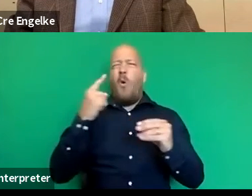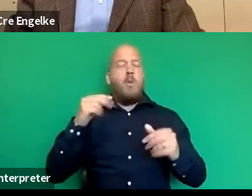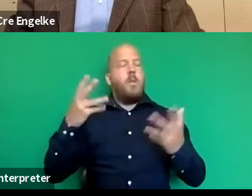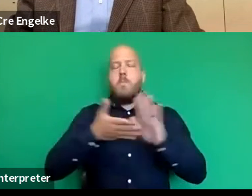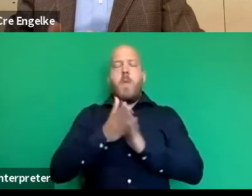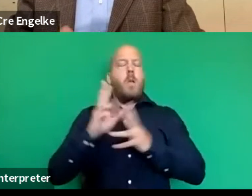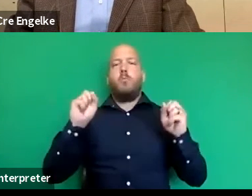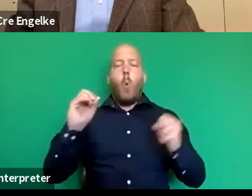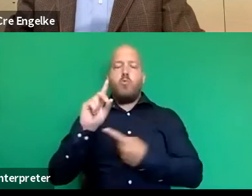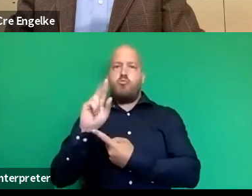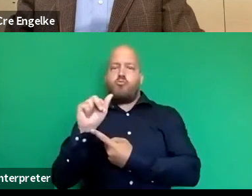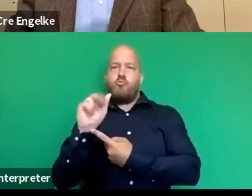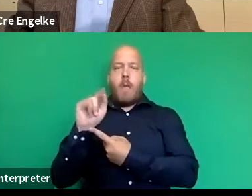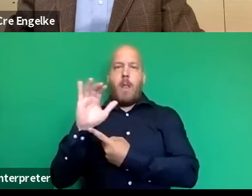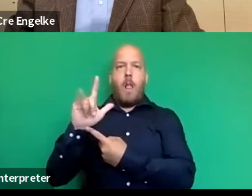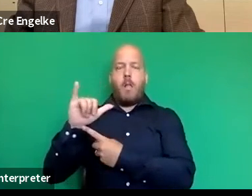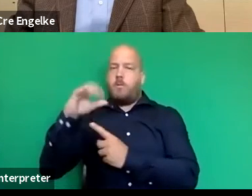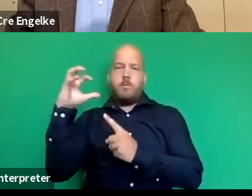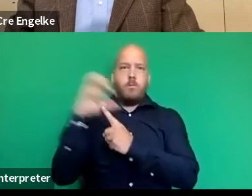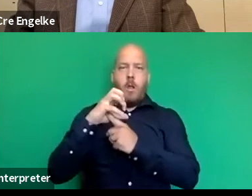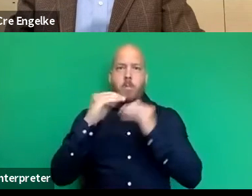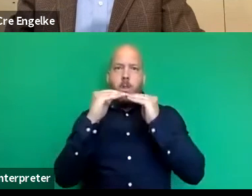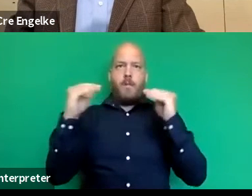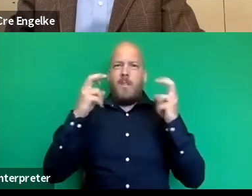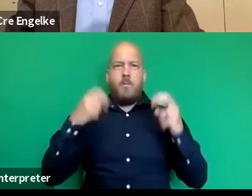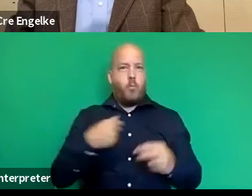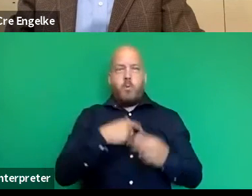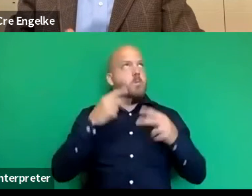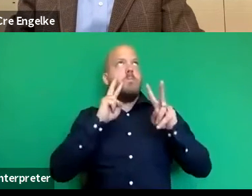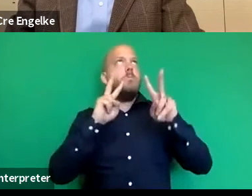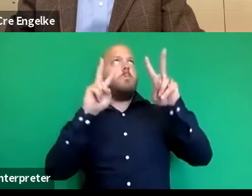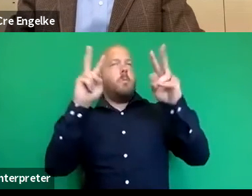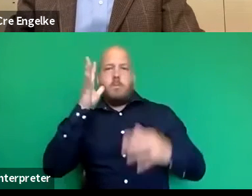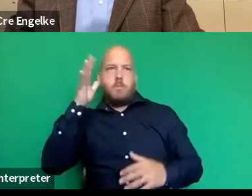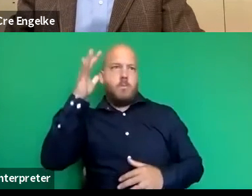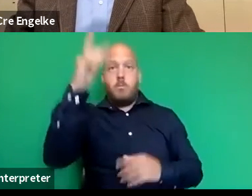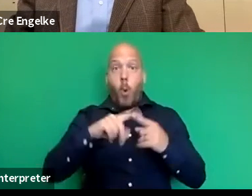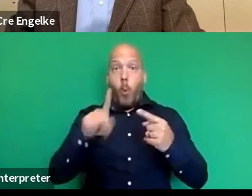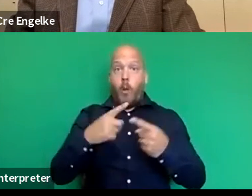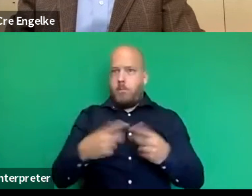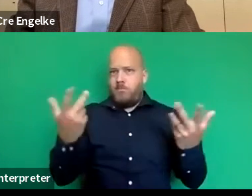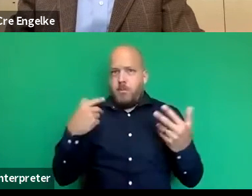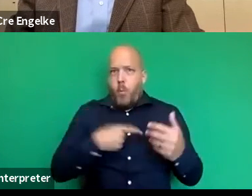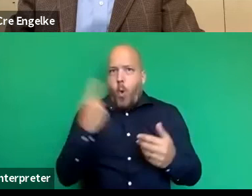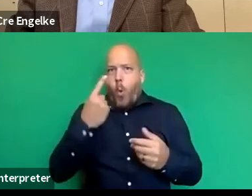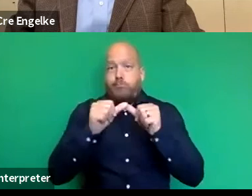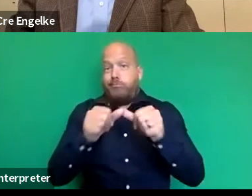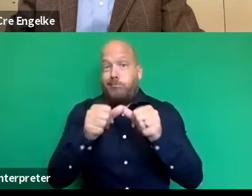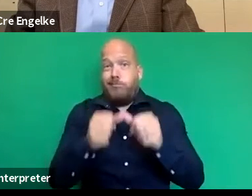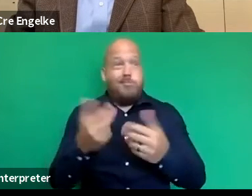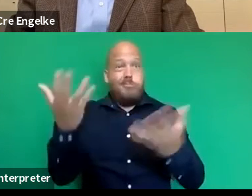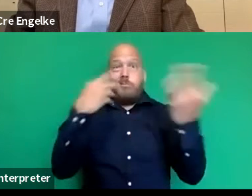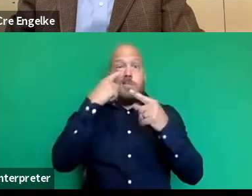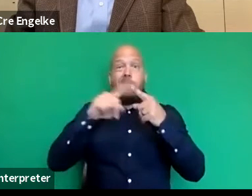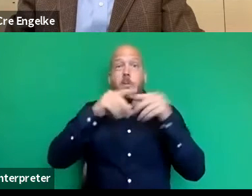And, you know, like everybody on this panel and probably most of the people watching us, you know, I've played with all of them and I've played with them in,